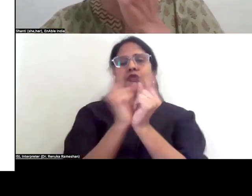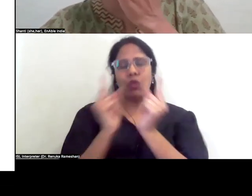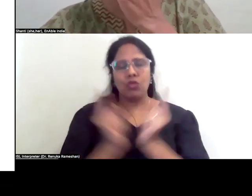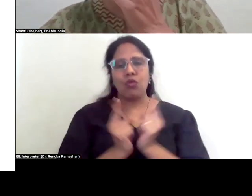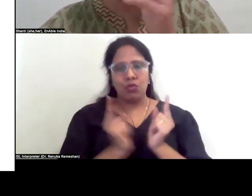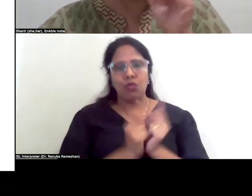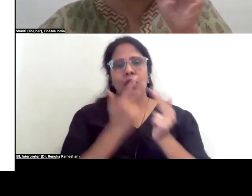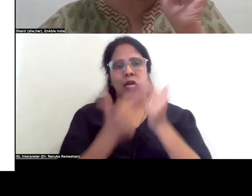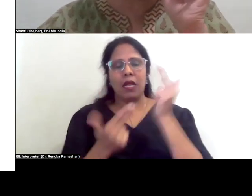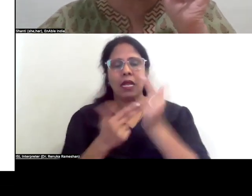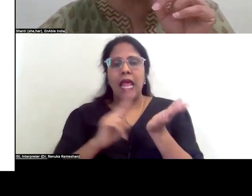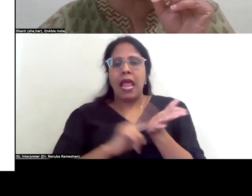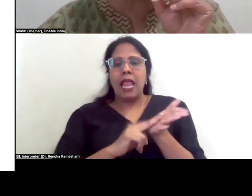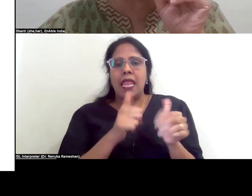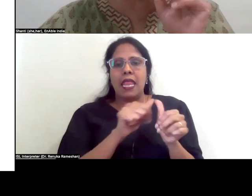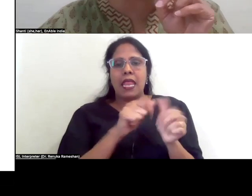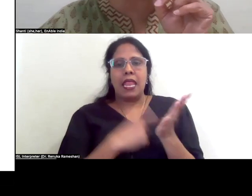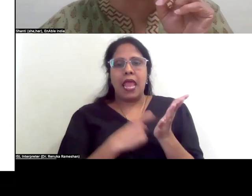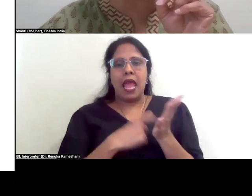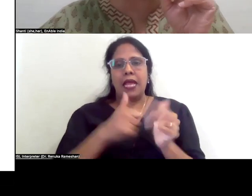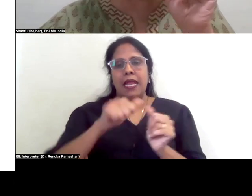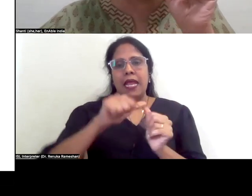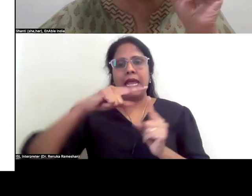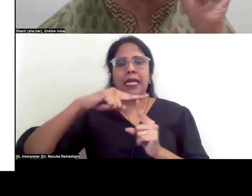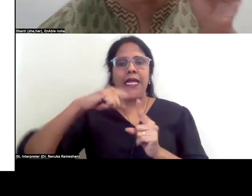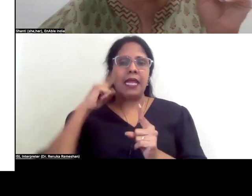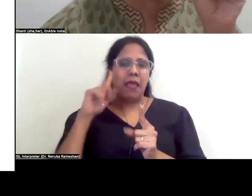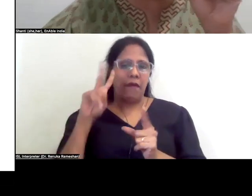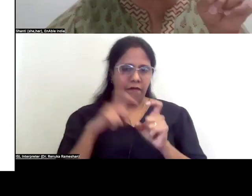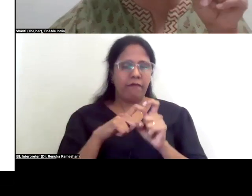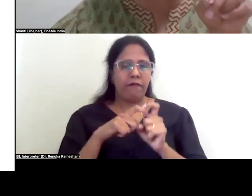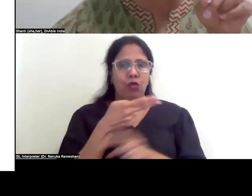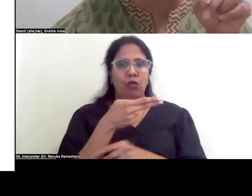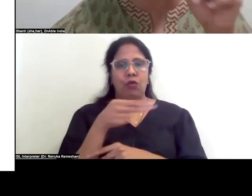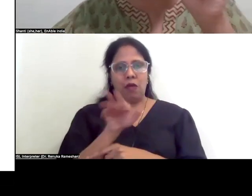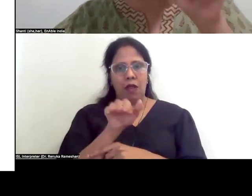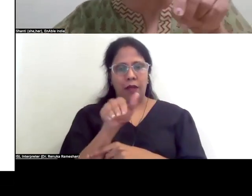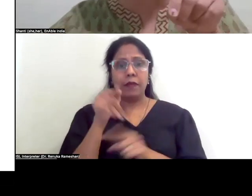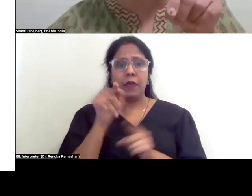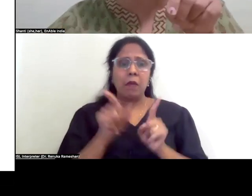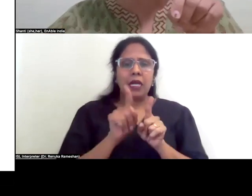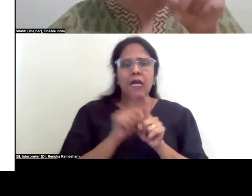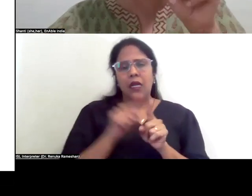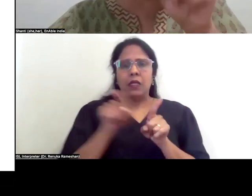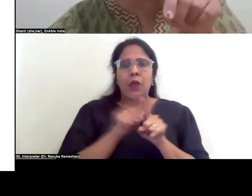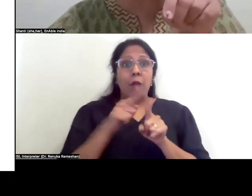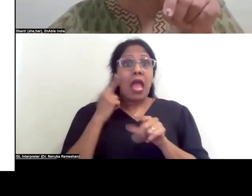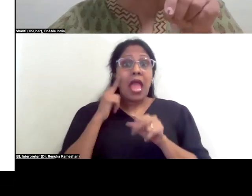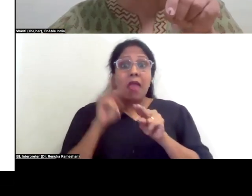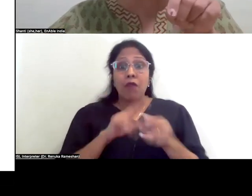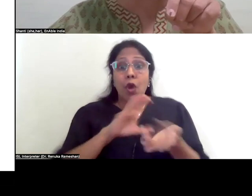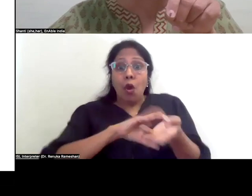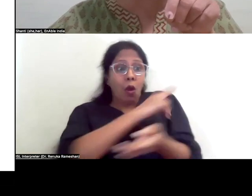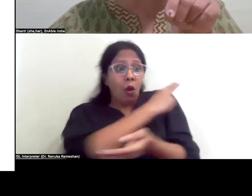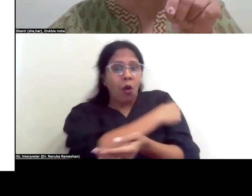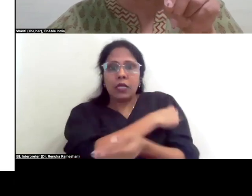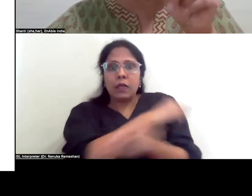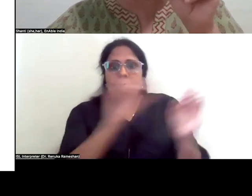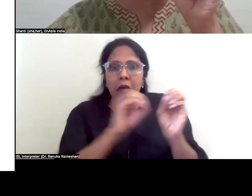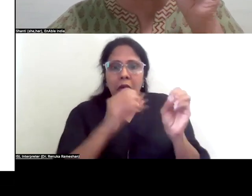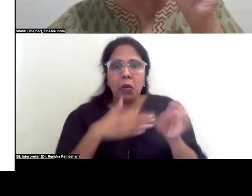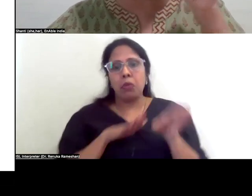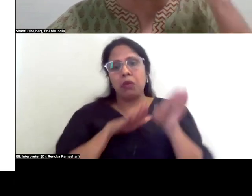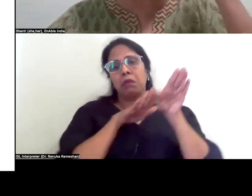just like a movie. So the real truth is that I may be dependent if there is no hospital, if there is no travel,